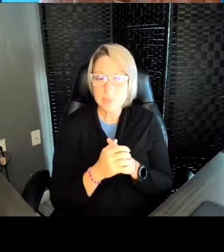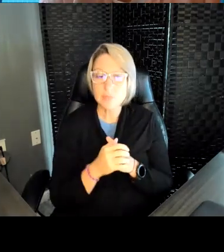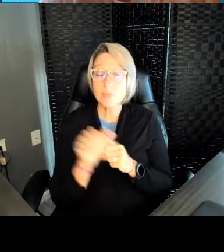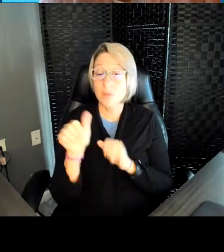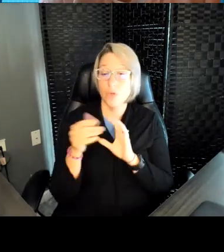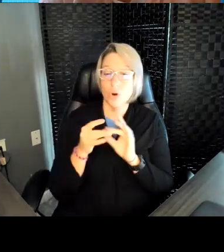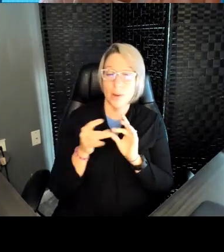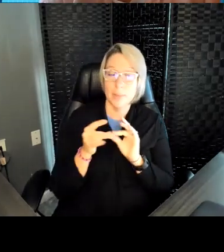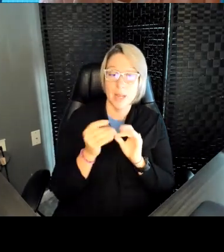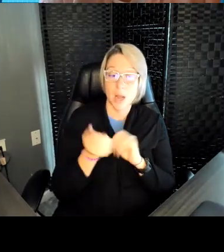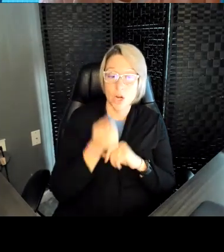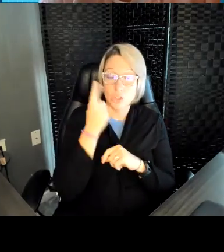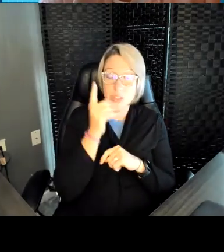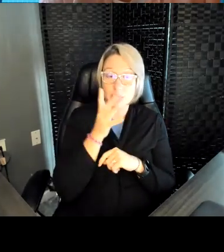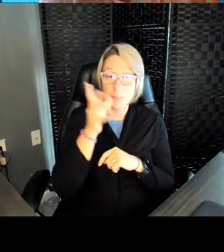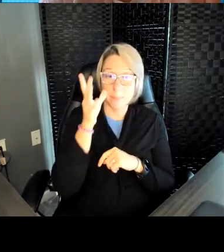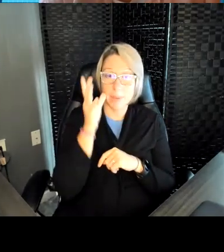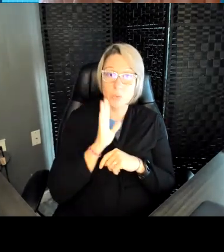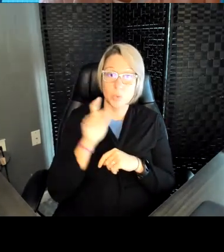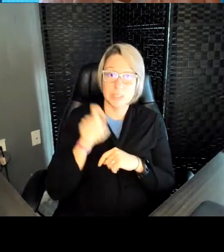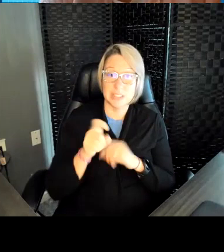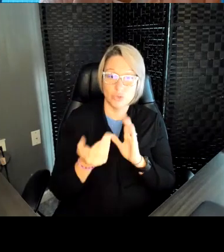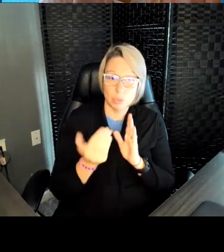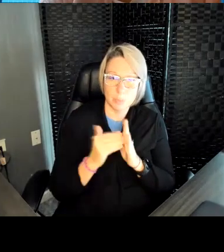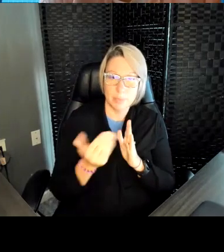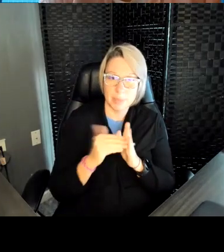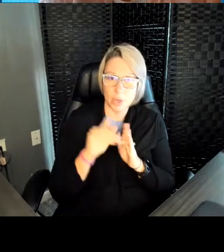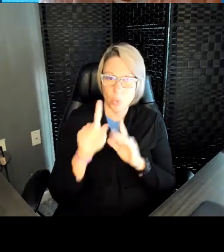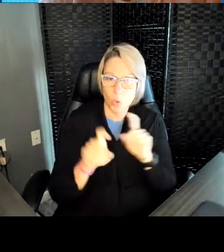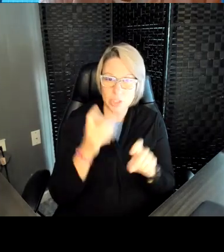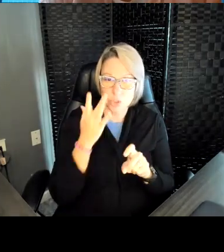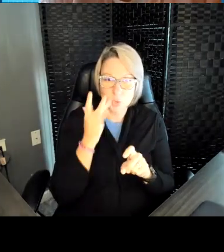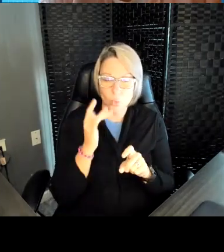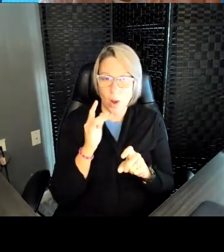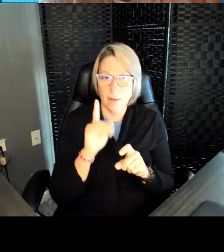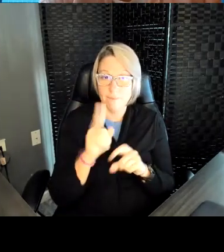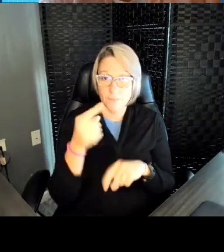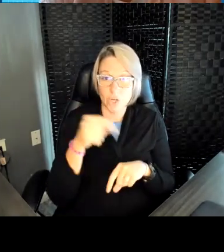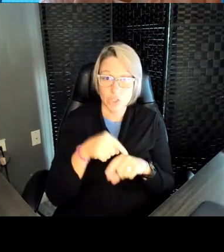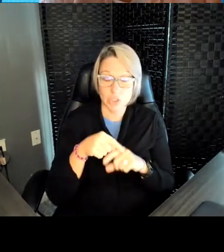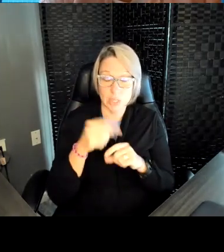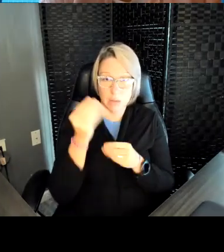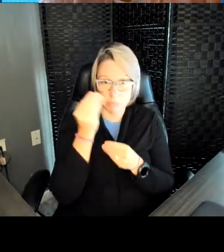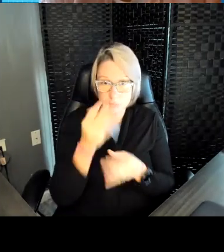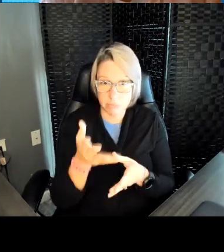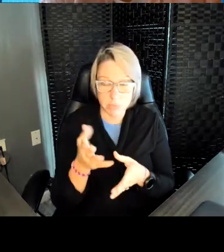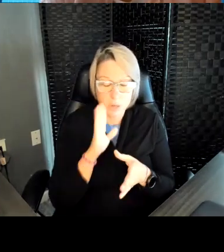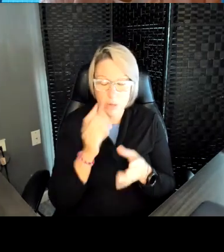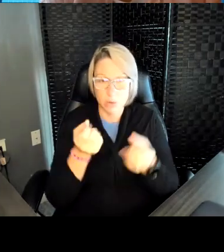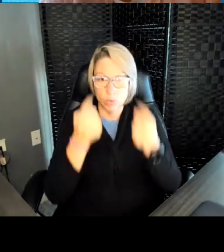is understanding that the parents will need to repeat questions because they will not get it all the first time. Yeah,